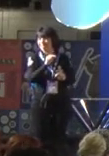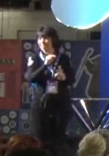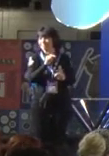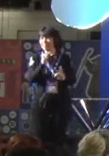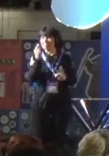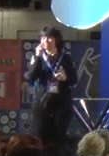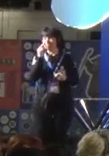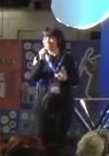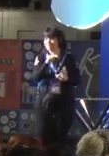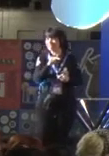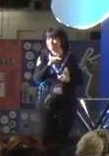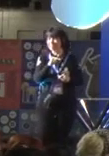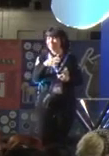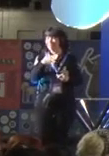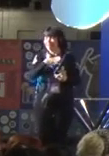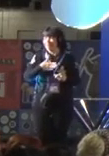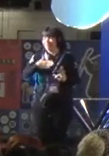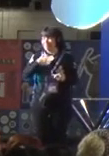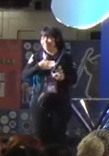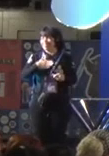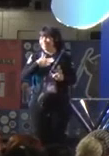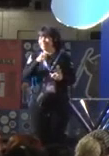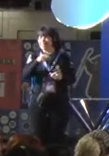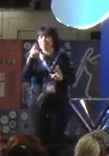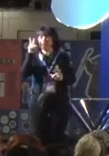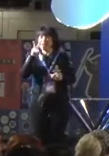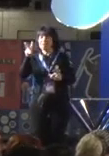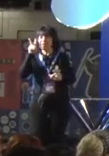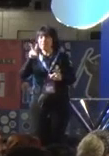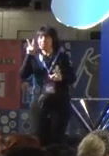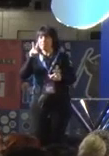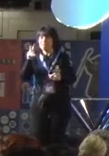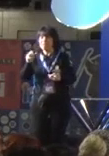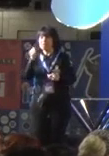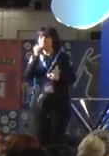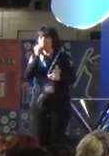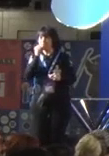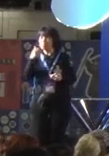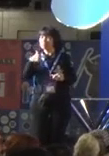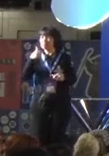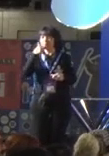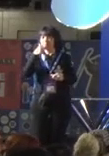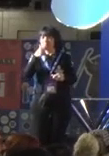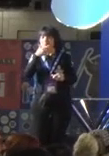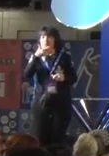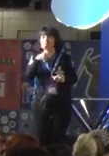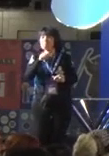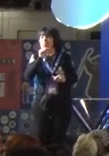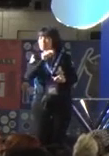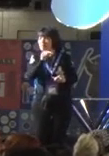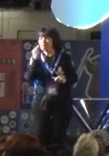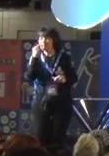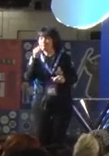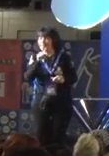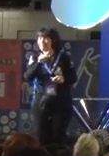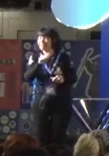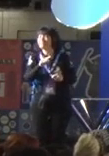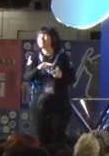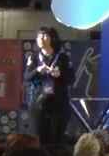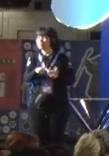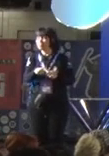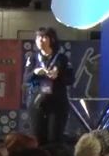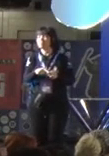So we've got a child's drawing of a scientist, and it's my father. It's colorful, it's got a bird in it, it's got balloons in it,